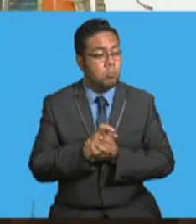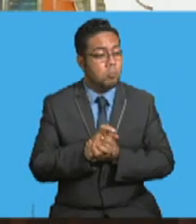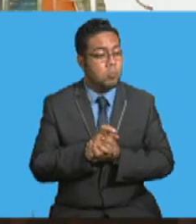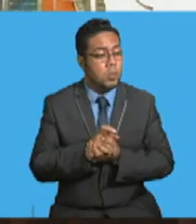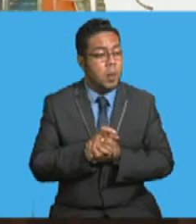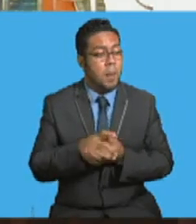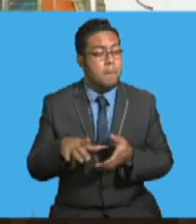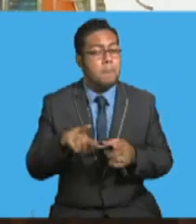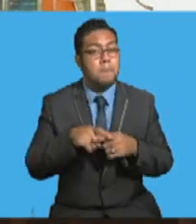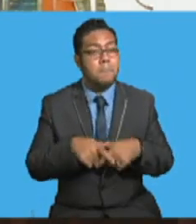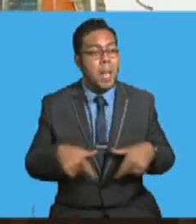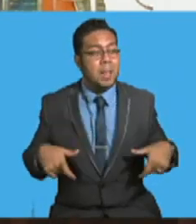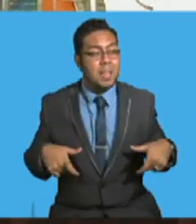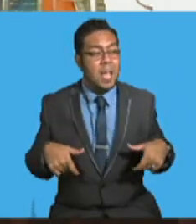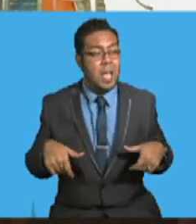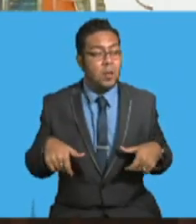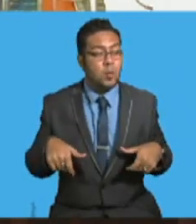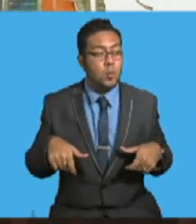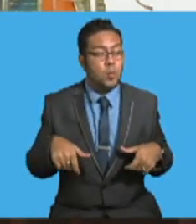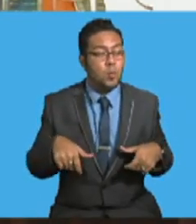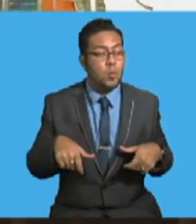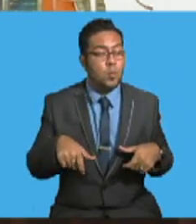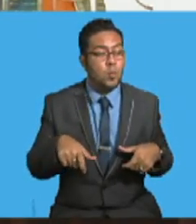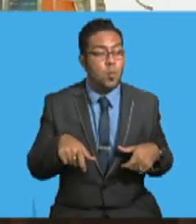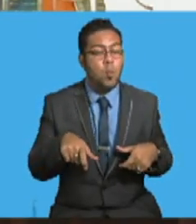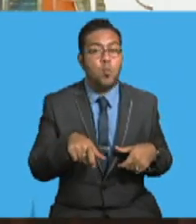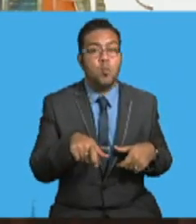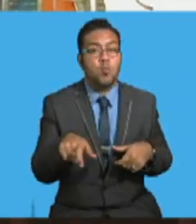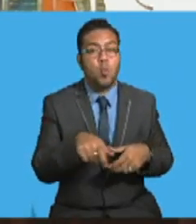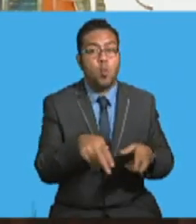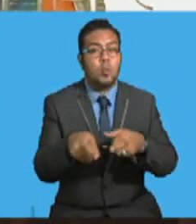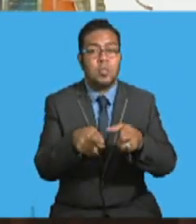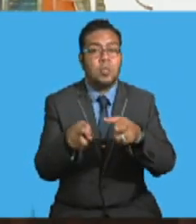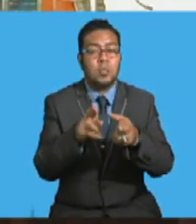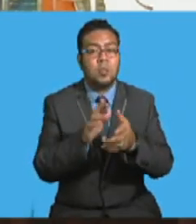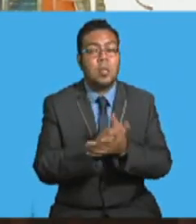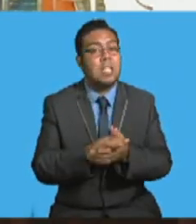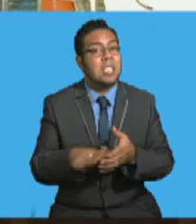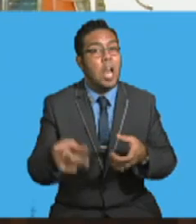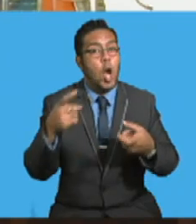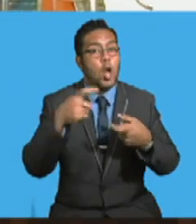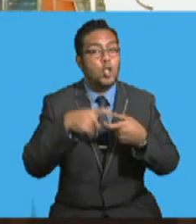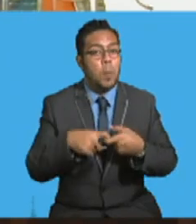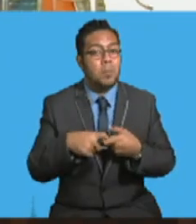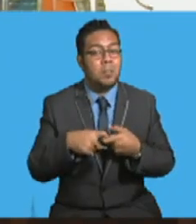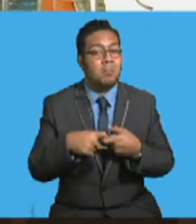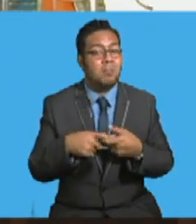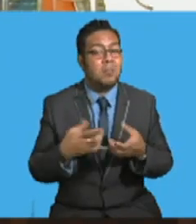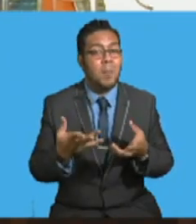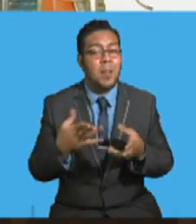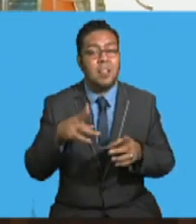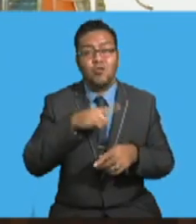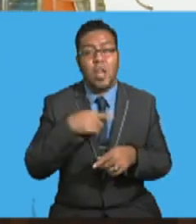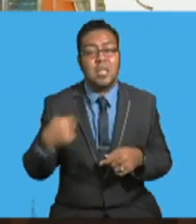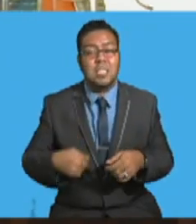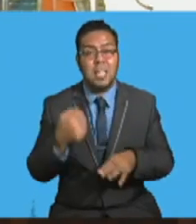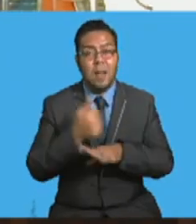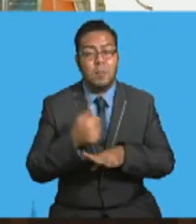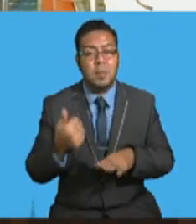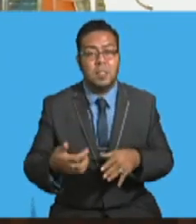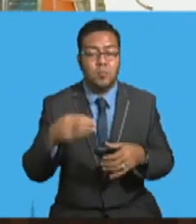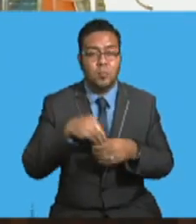Road Initiative is a development strategy adopted by the Chinese government involving